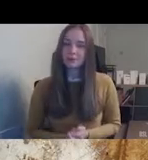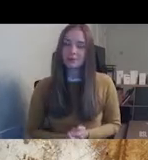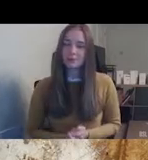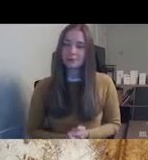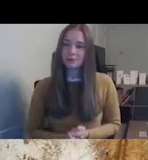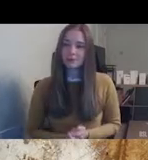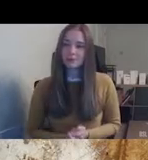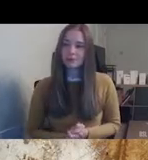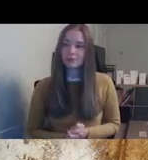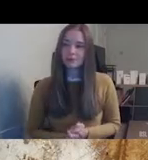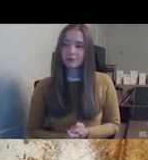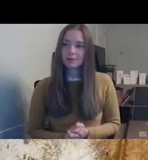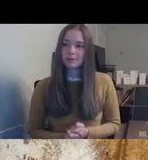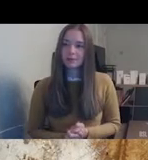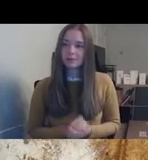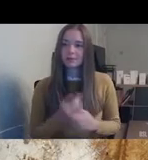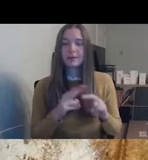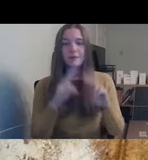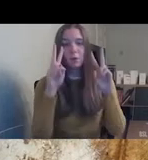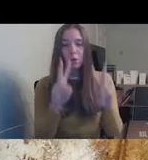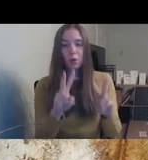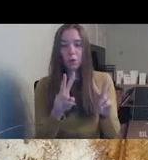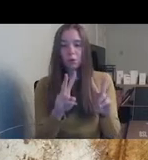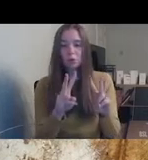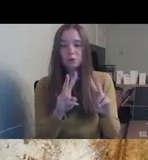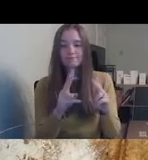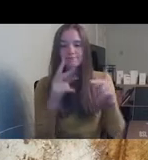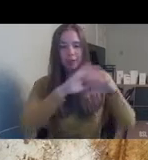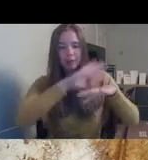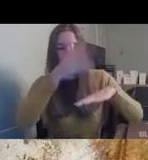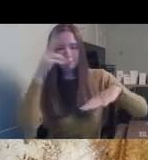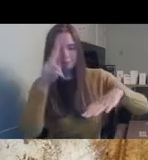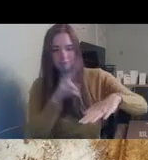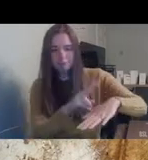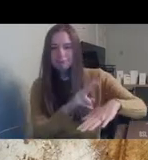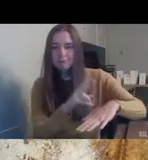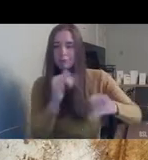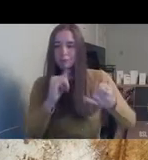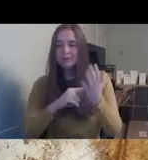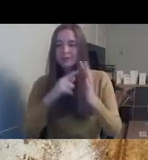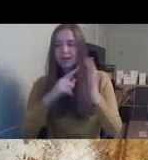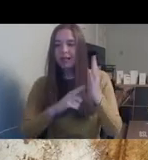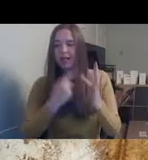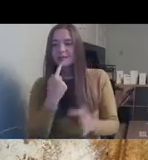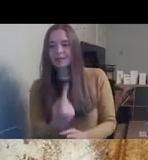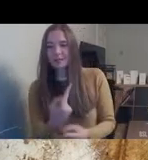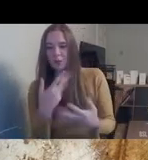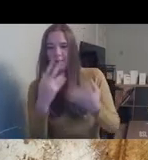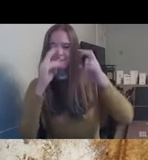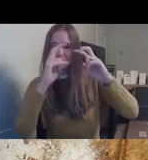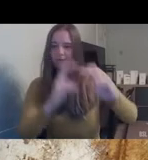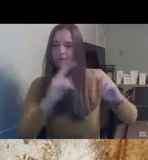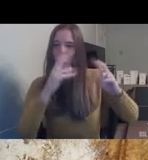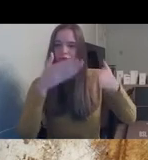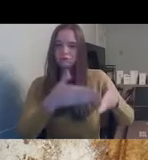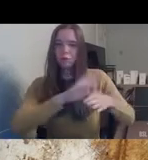The, if you look deeply into the caves, which is, as what Stella said, we, we do focus in, on caves, and this is one